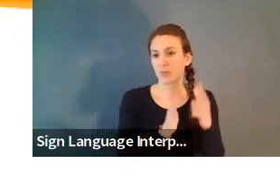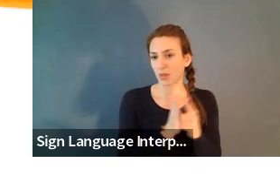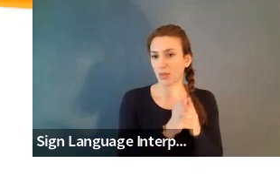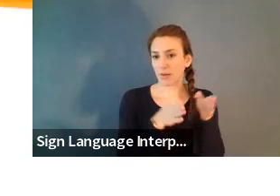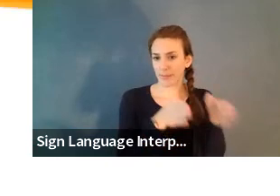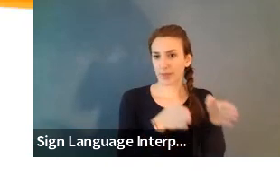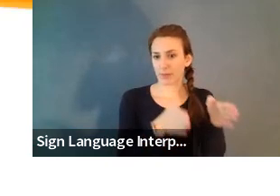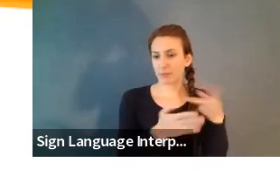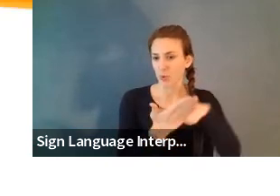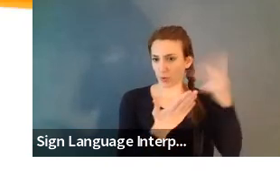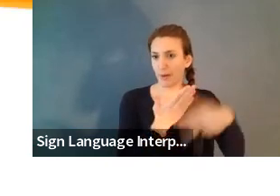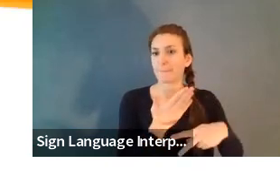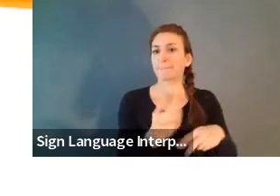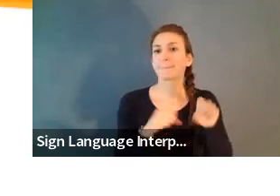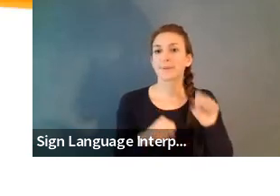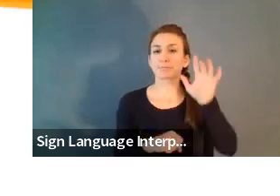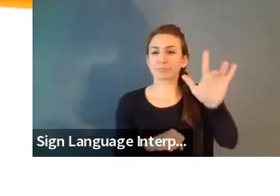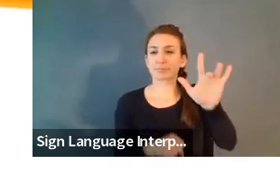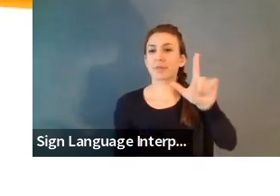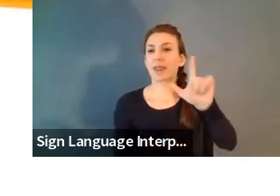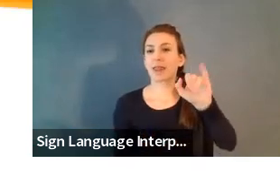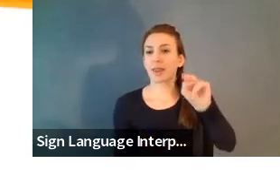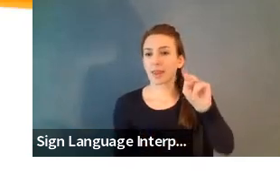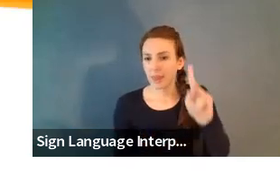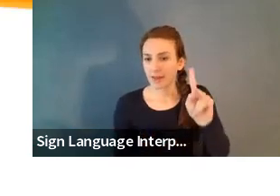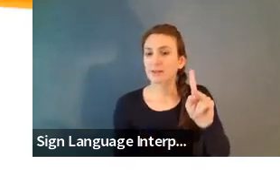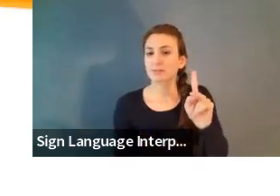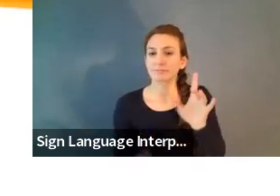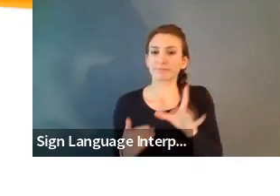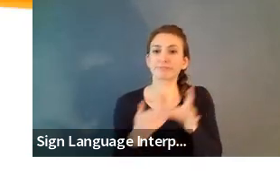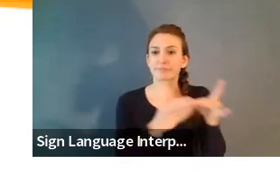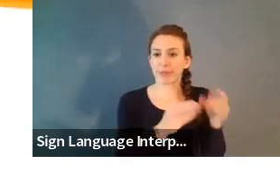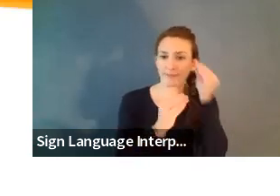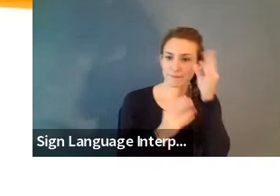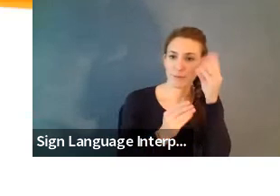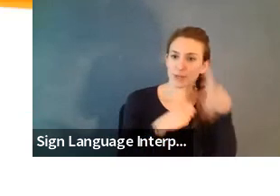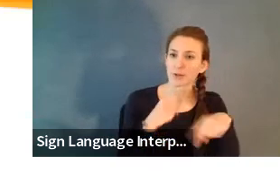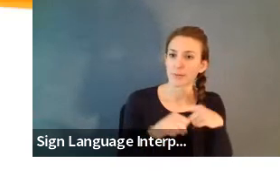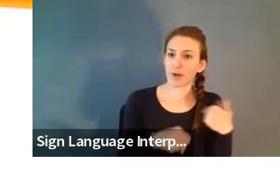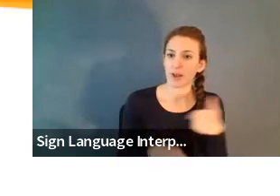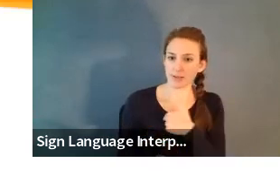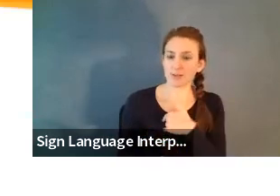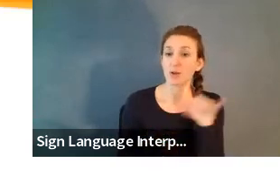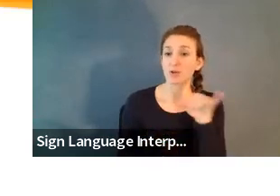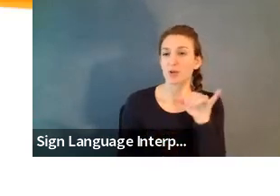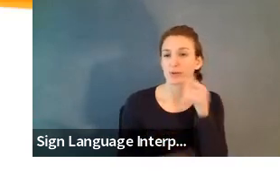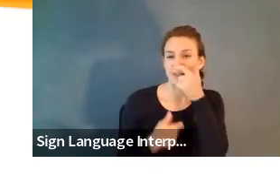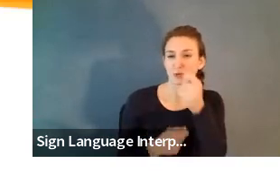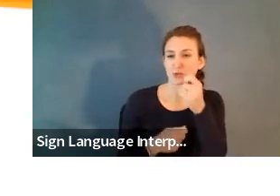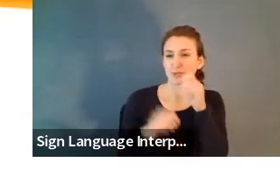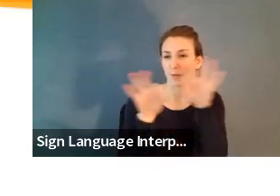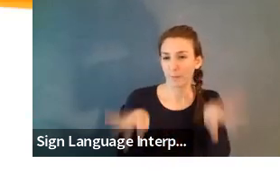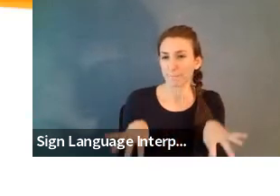the Law Pathways link and be led to some information about us as well as the interest form. And then